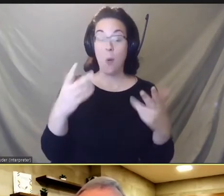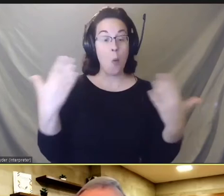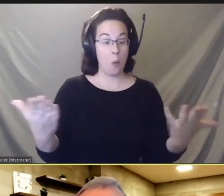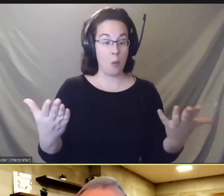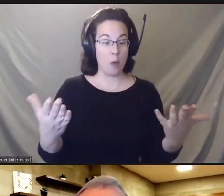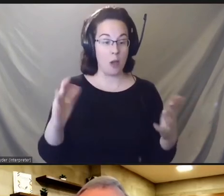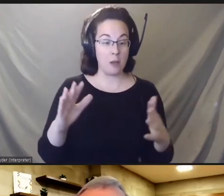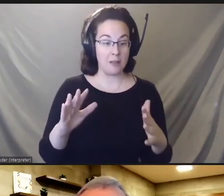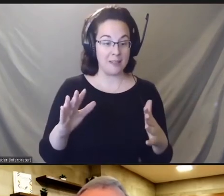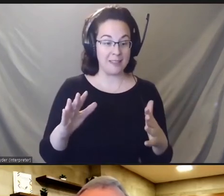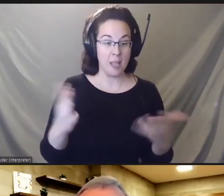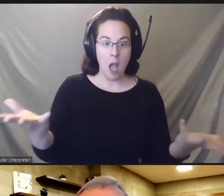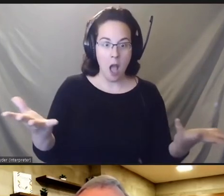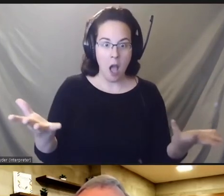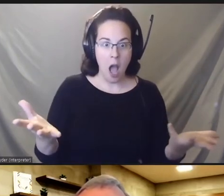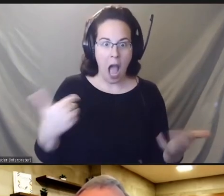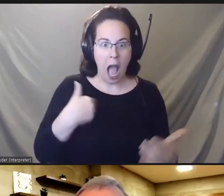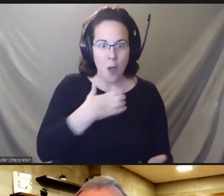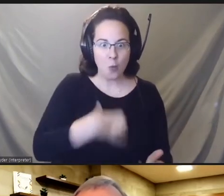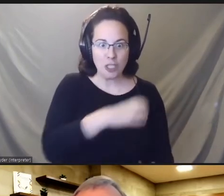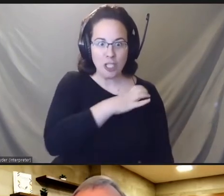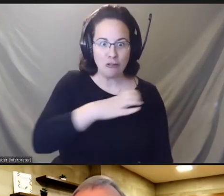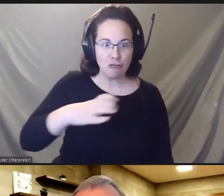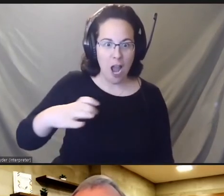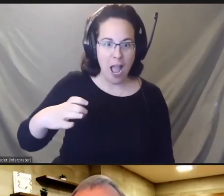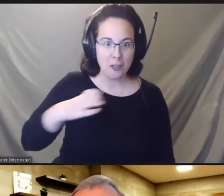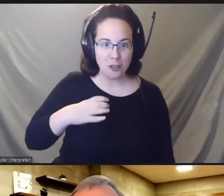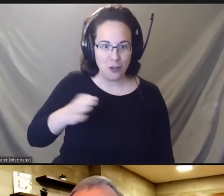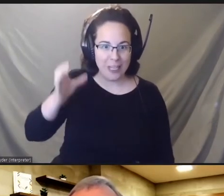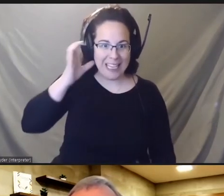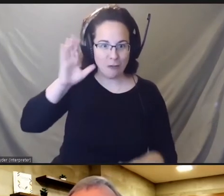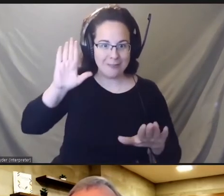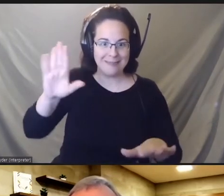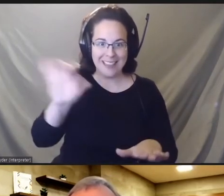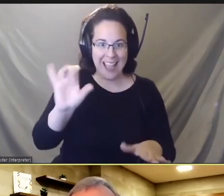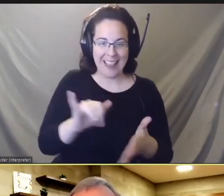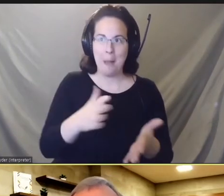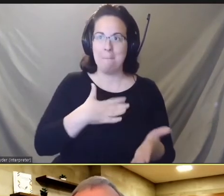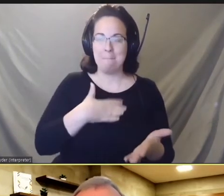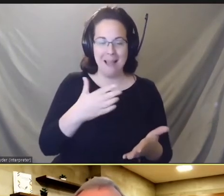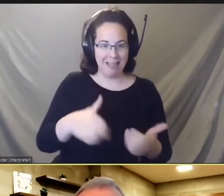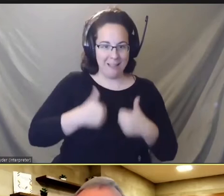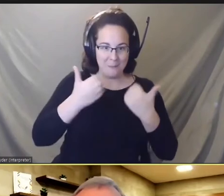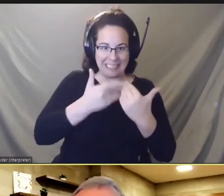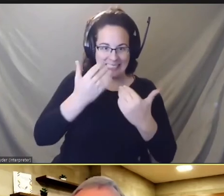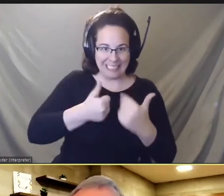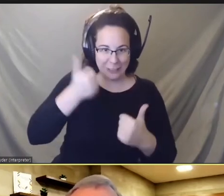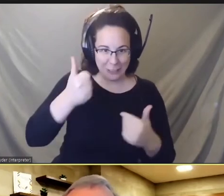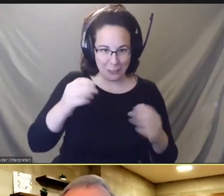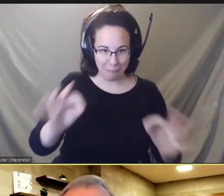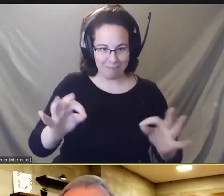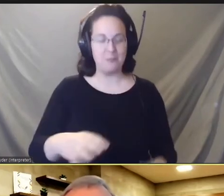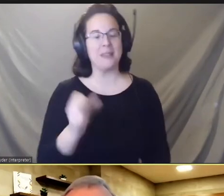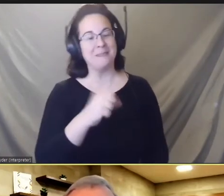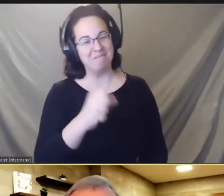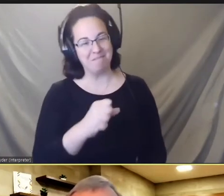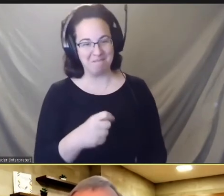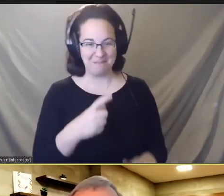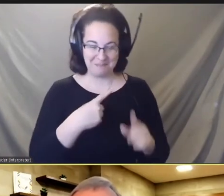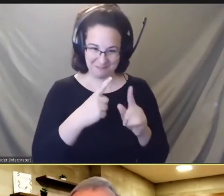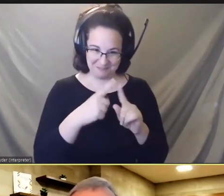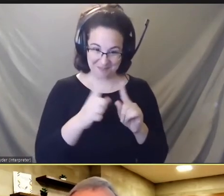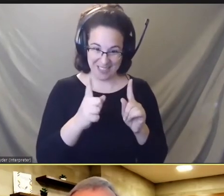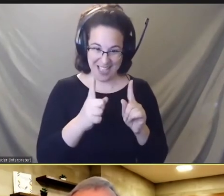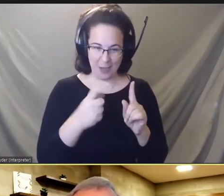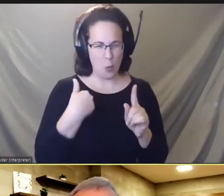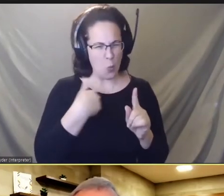Chairman. Hey, if only congressional hearings were this way, my life would be a lot easier. Yeah. Well, look, I really do appreciate you